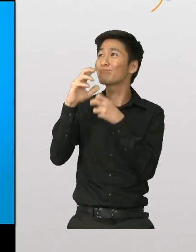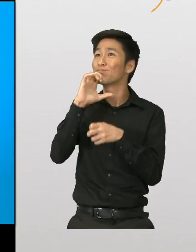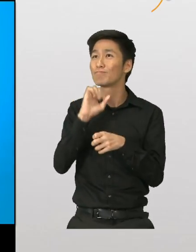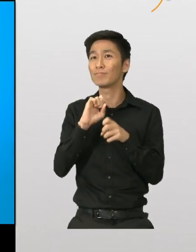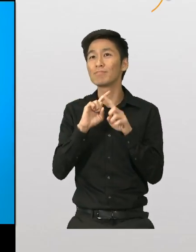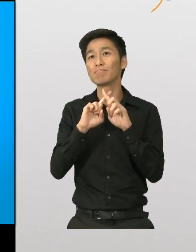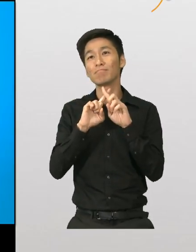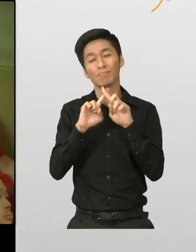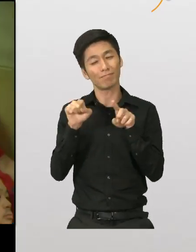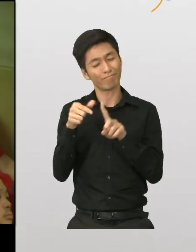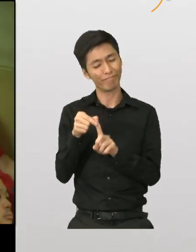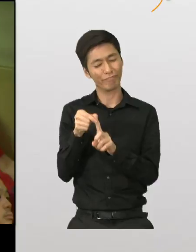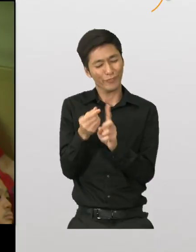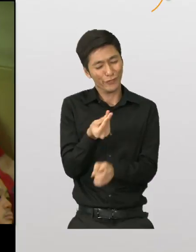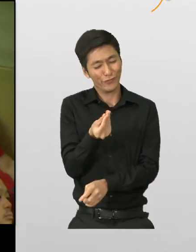be the exception.